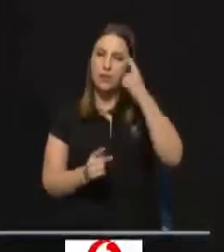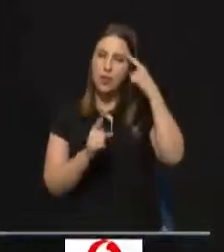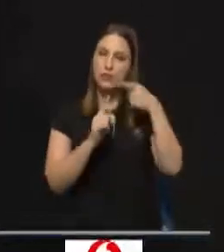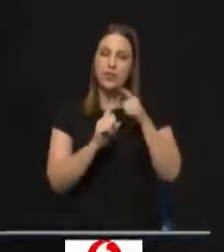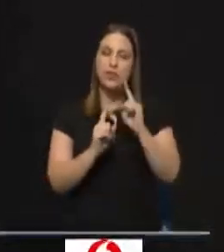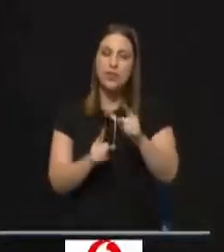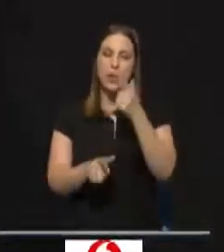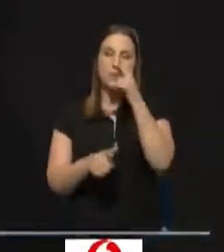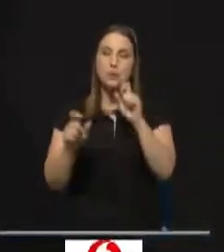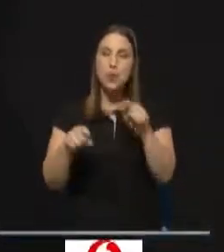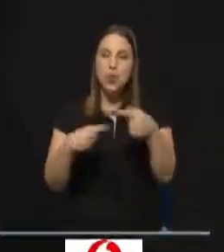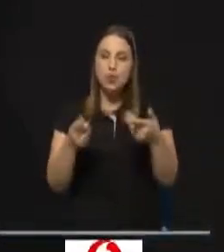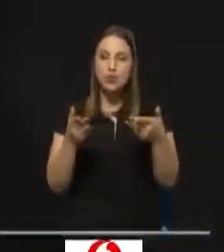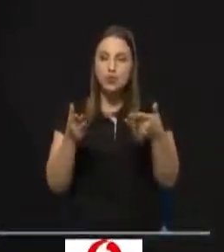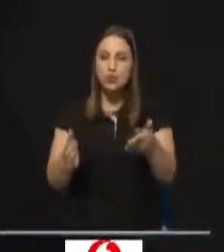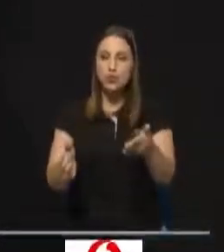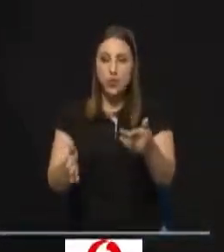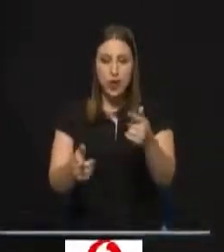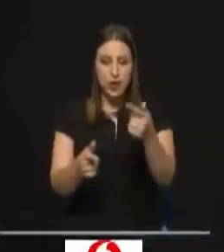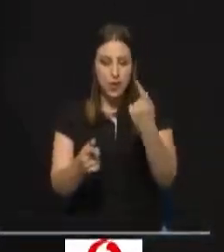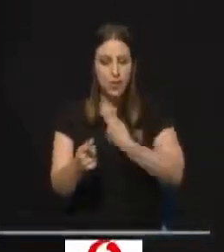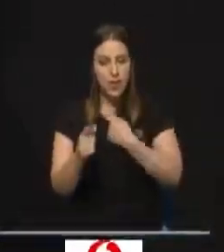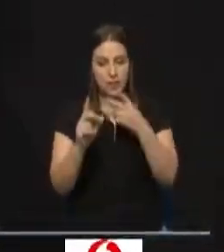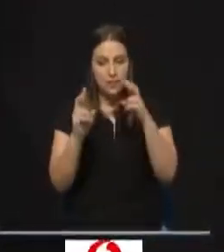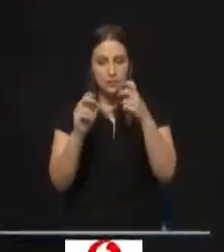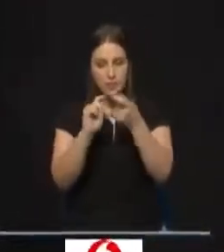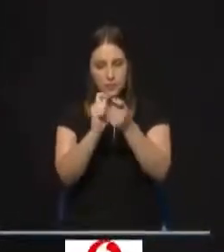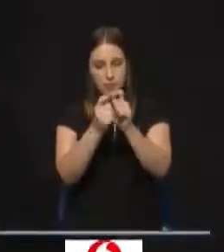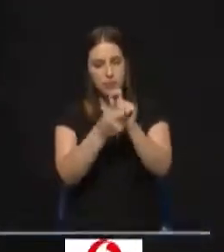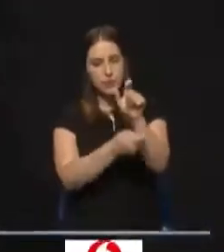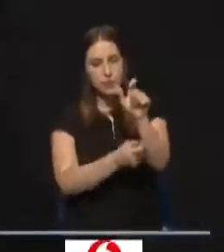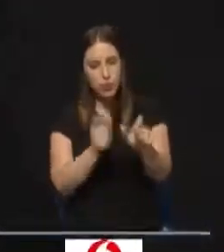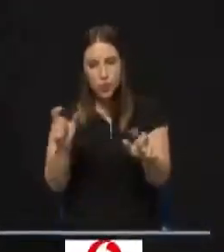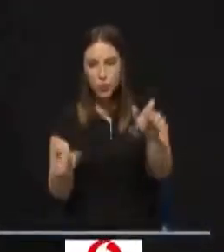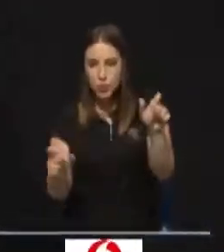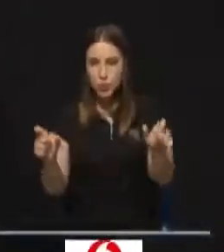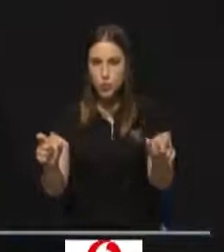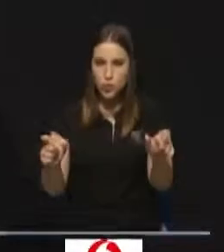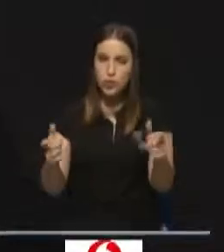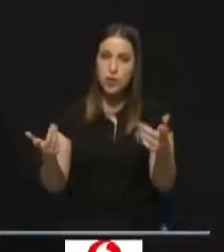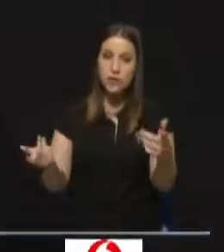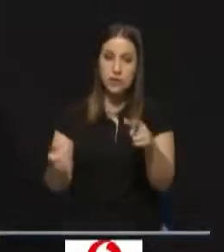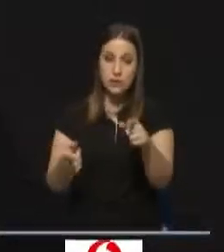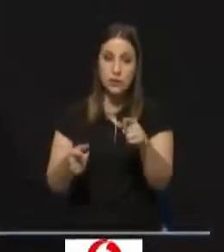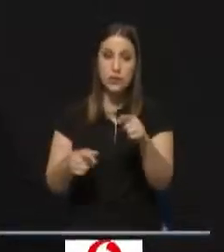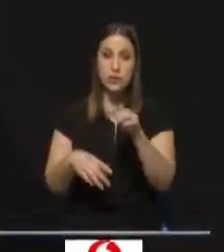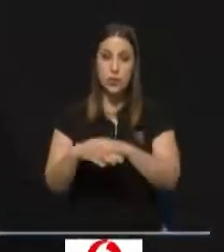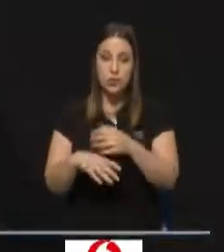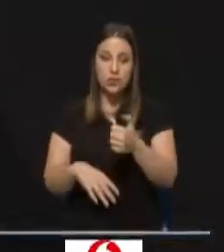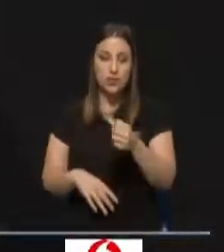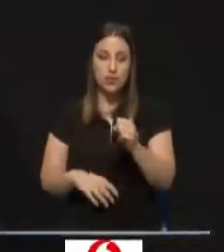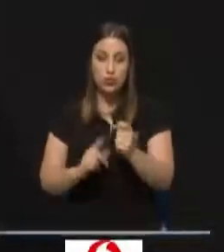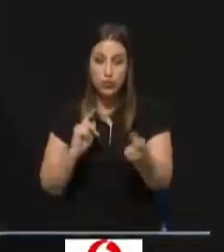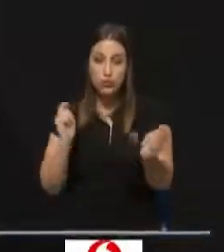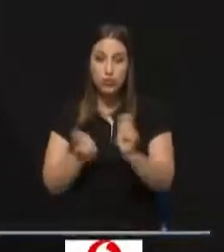yourself, and because technology must be humanized, because if not, it doesn't make sense. So this new way of